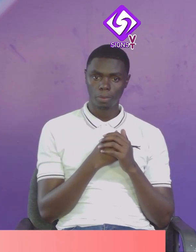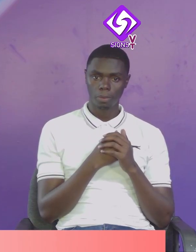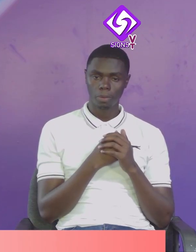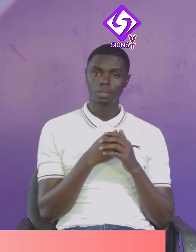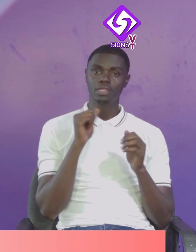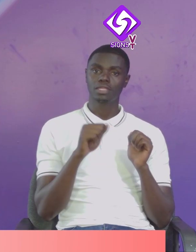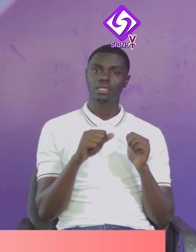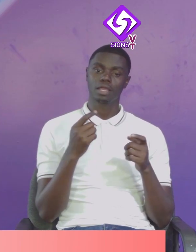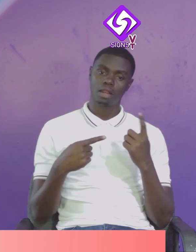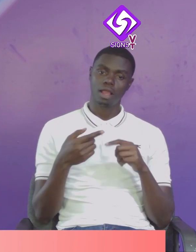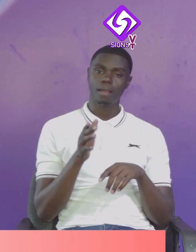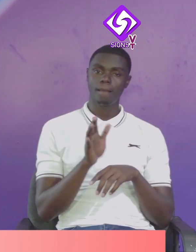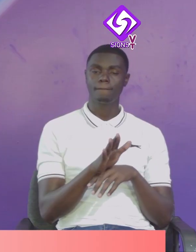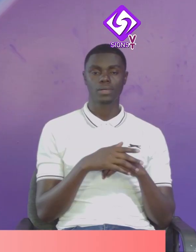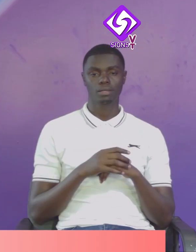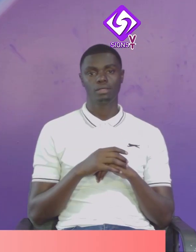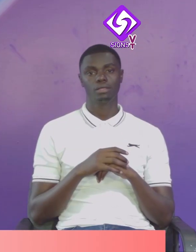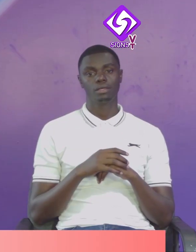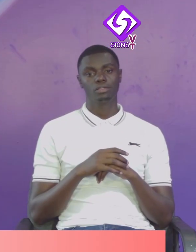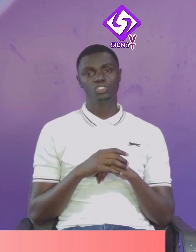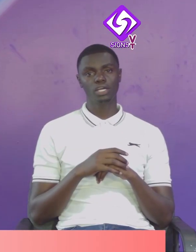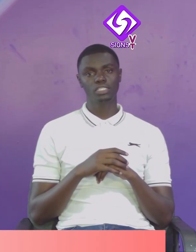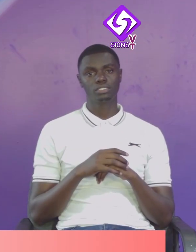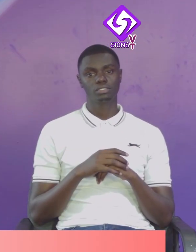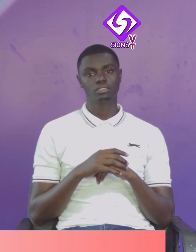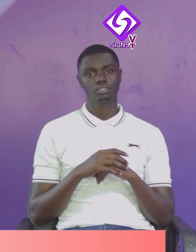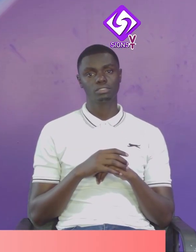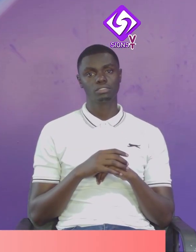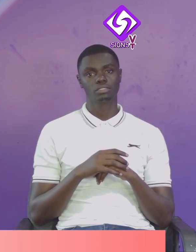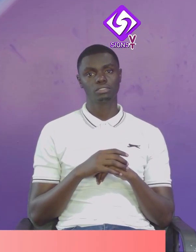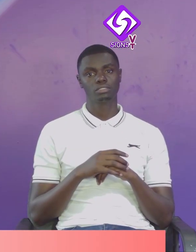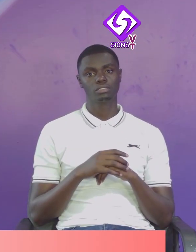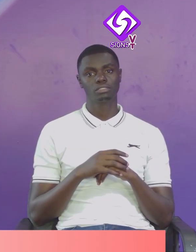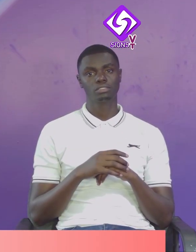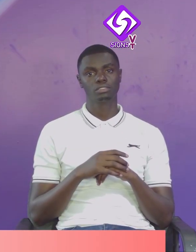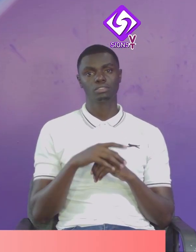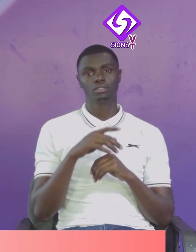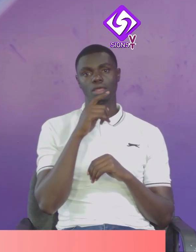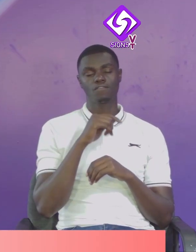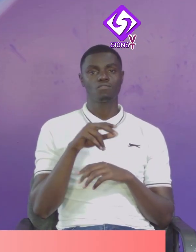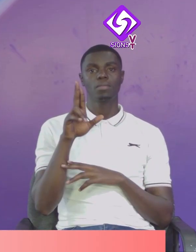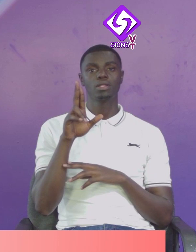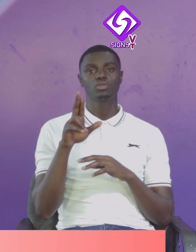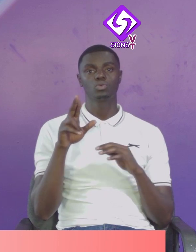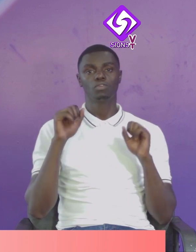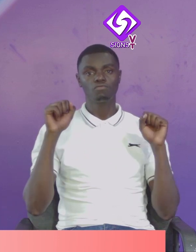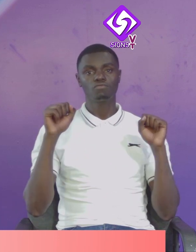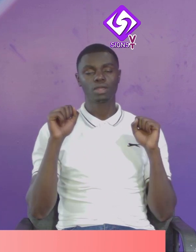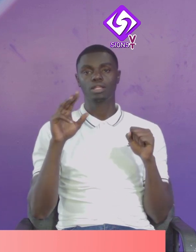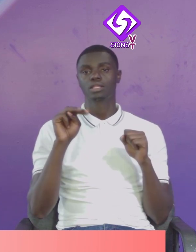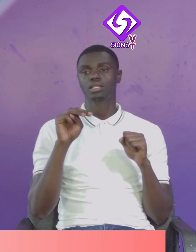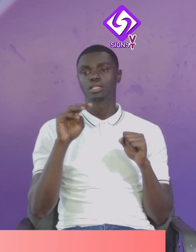back with injuries. So we now understand that for Manchester United fans, Mbeumo will be there all